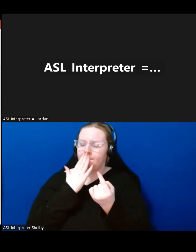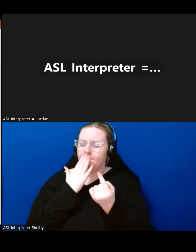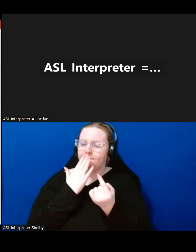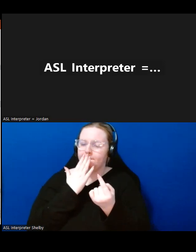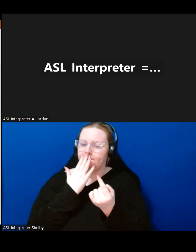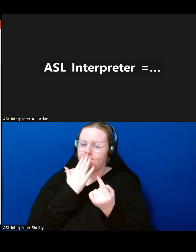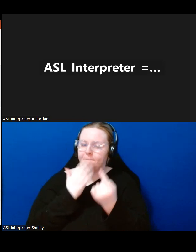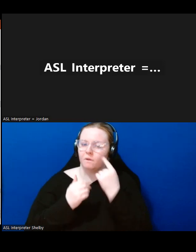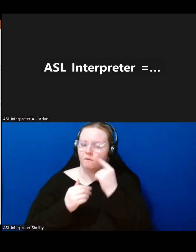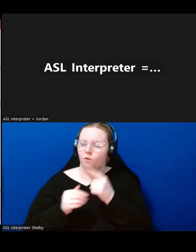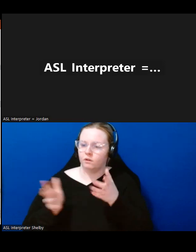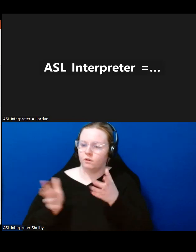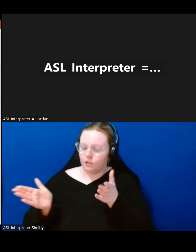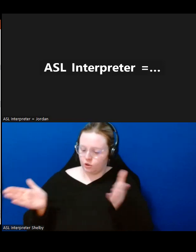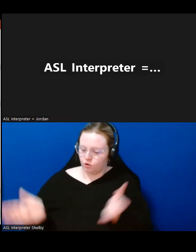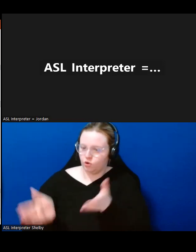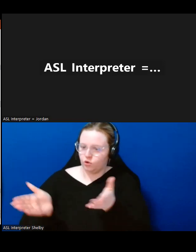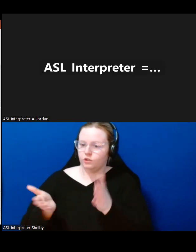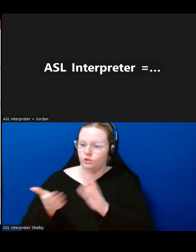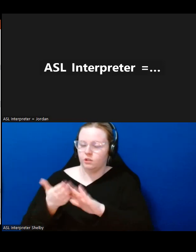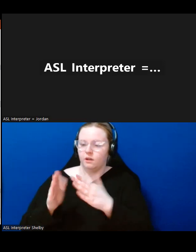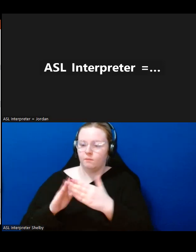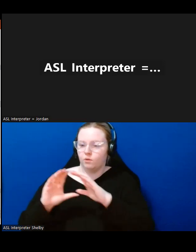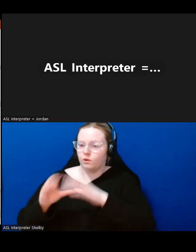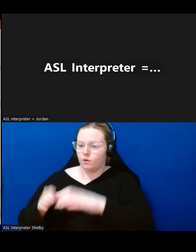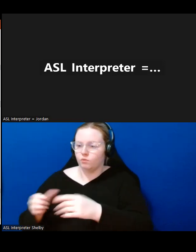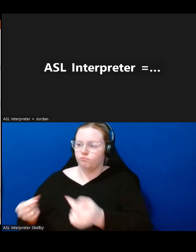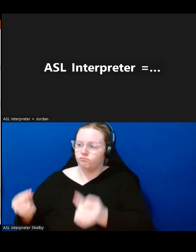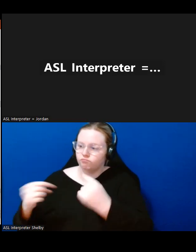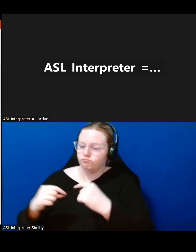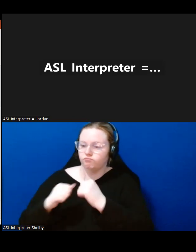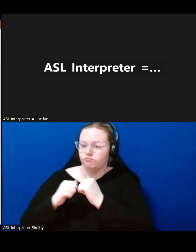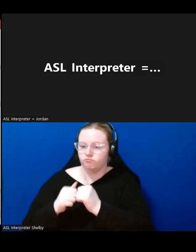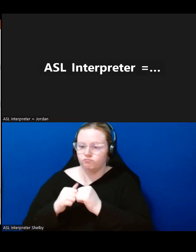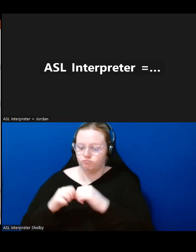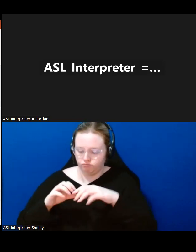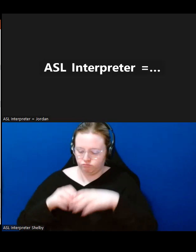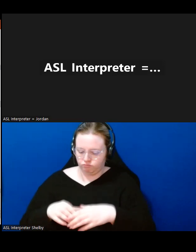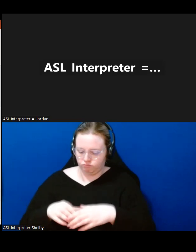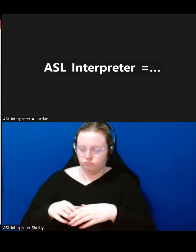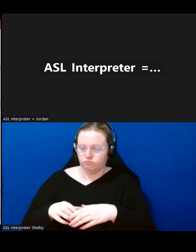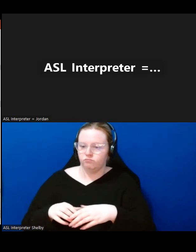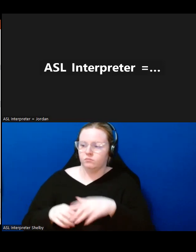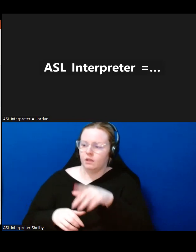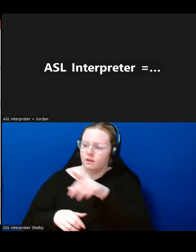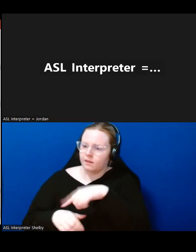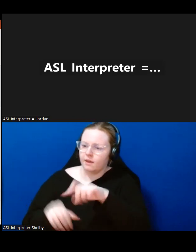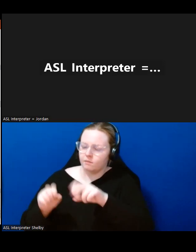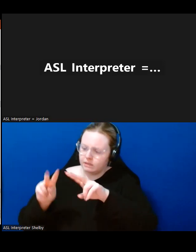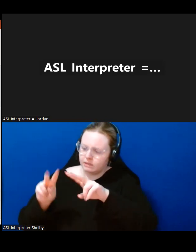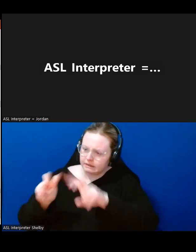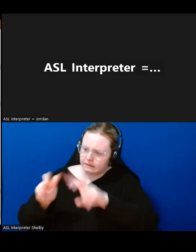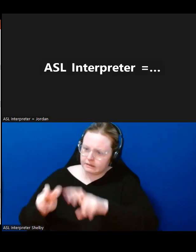encourage community groups and that to come together to look at what areas in their communities that they would